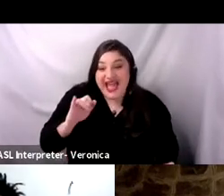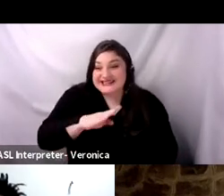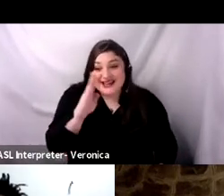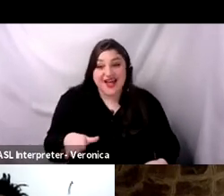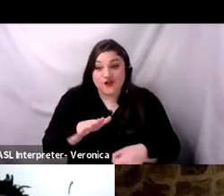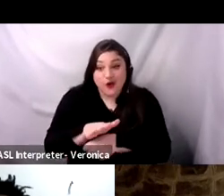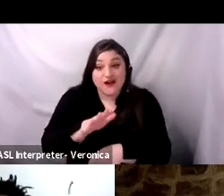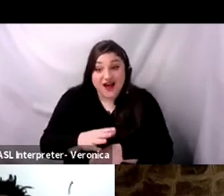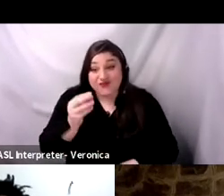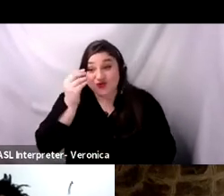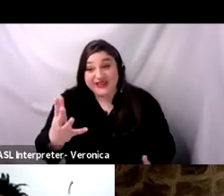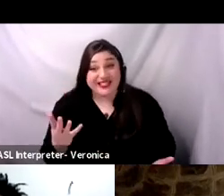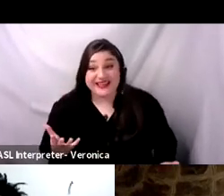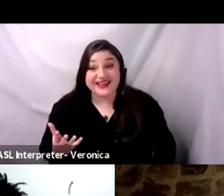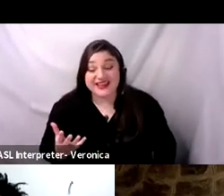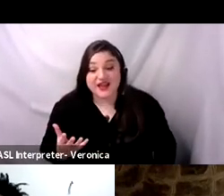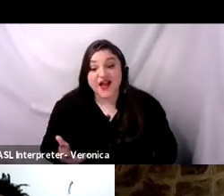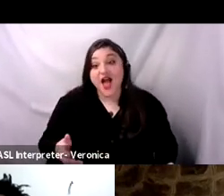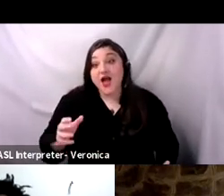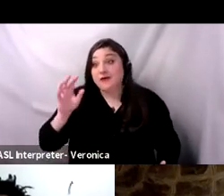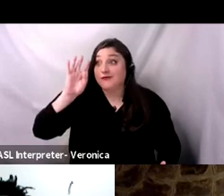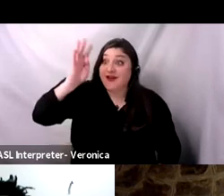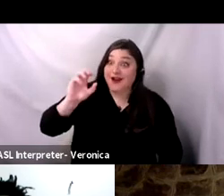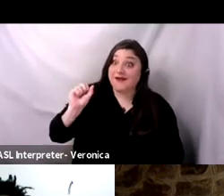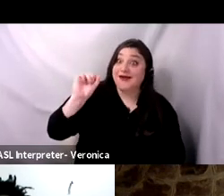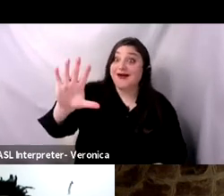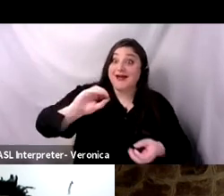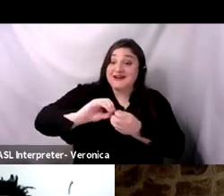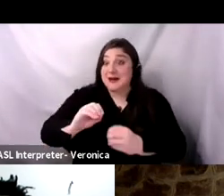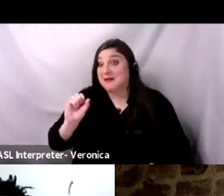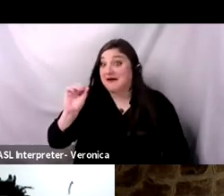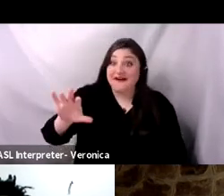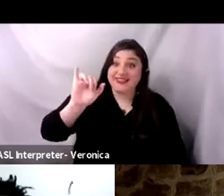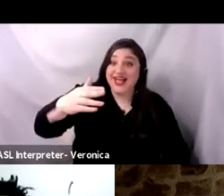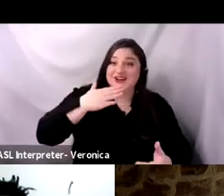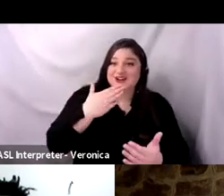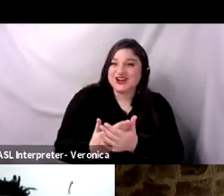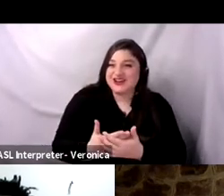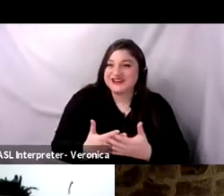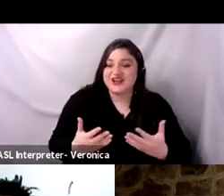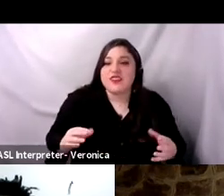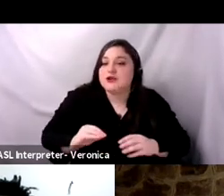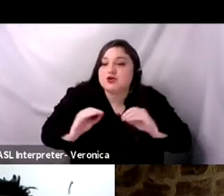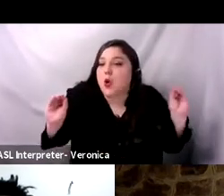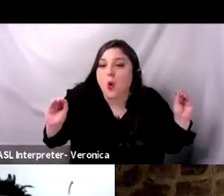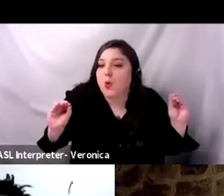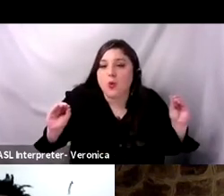that any of us would like pull out at the moment that would like really